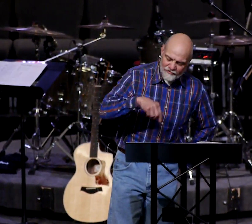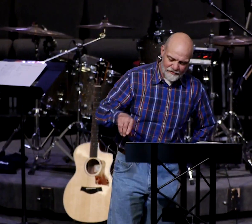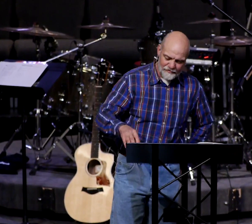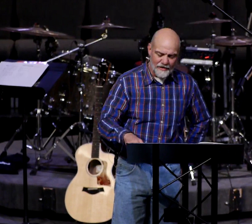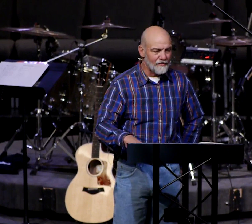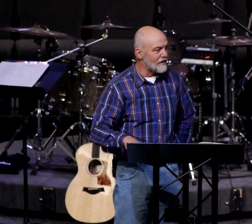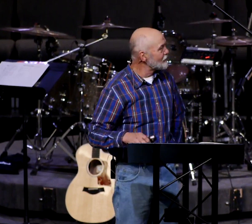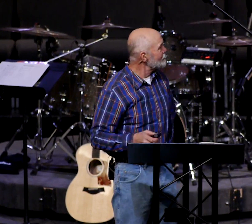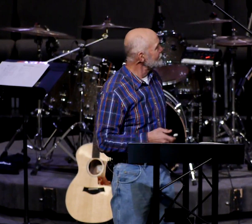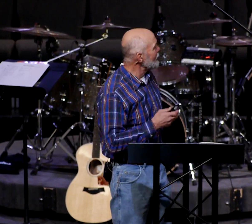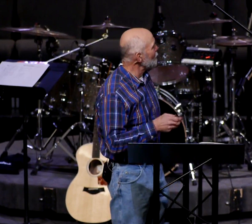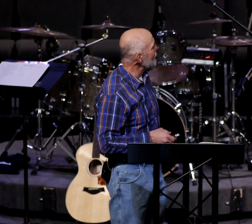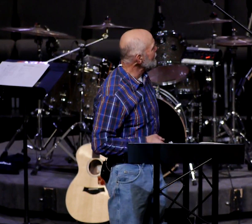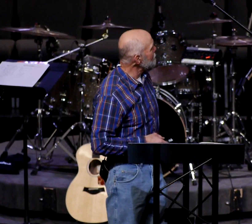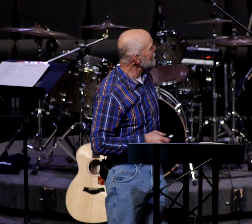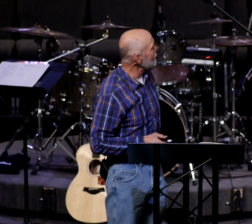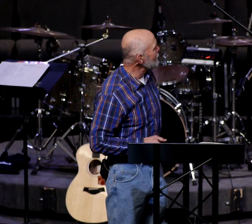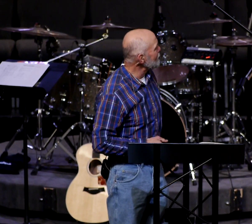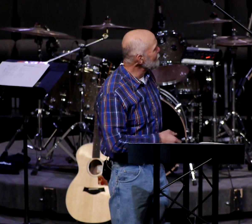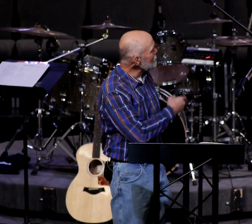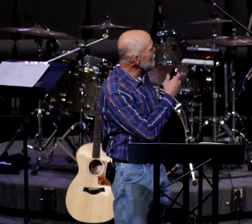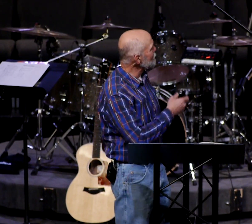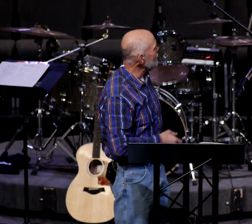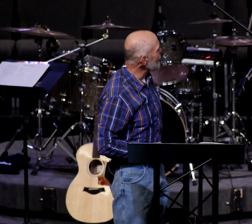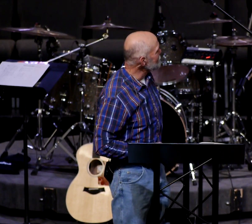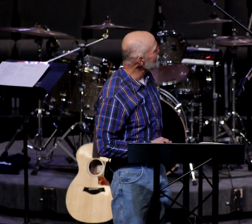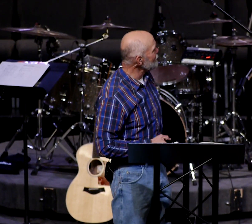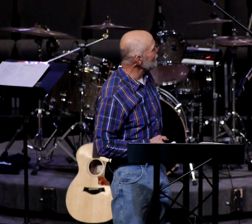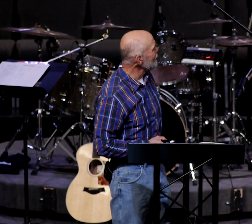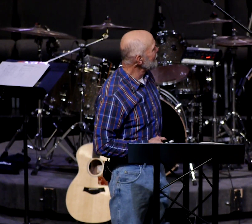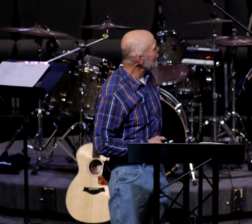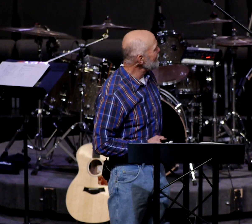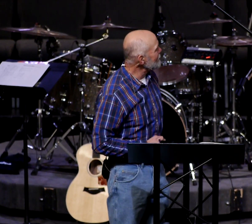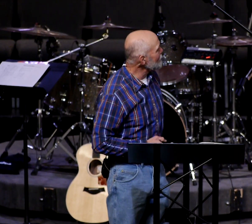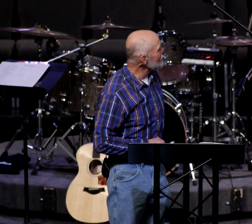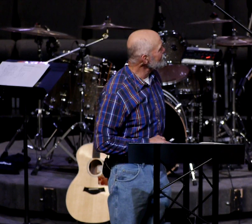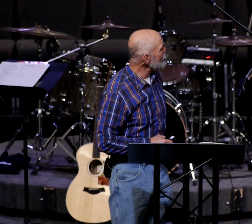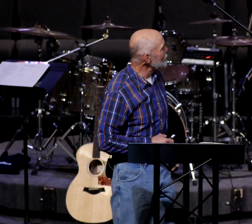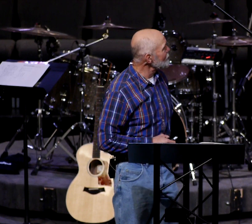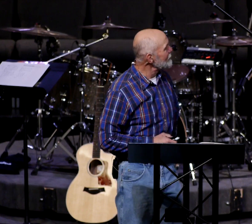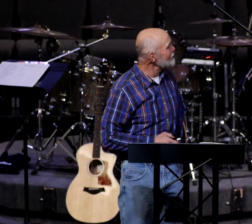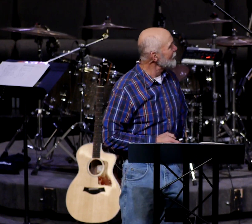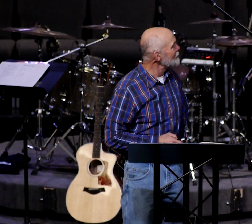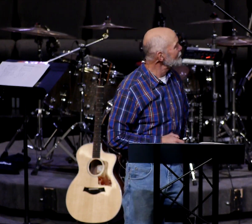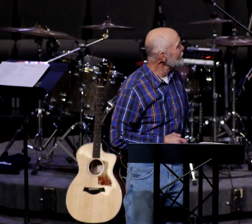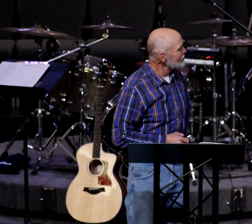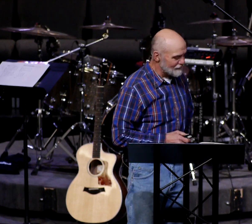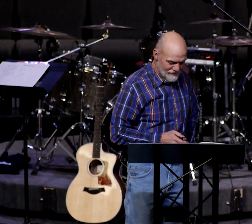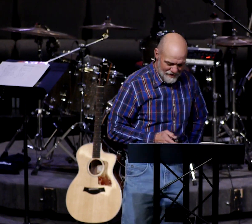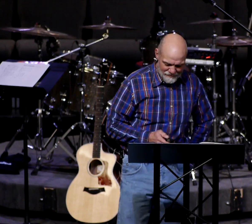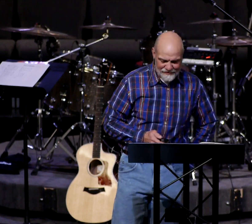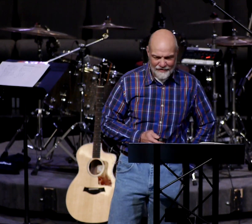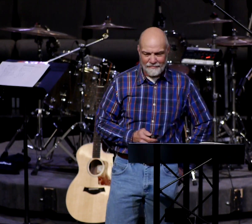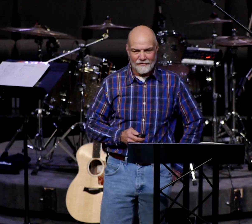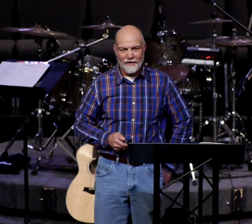I'm just kind of there, just kind of waking up. And it's a great picture of my dad and my sister. I think they were just as happy to see me as I was to see